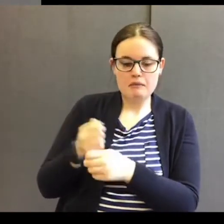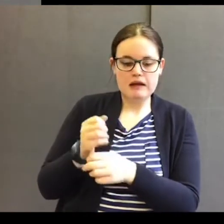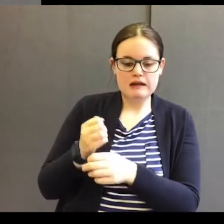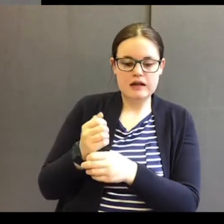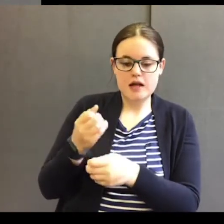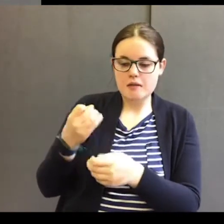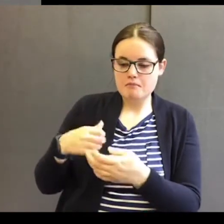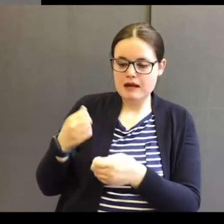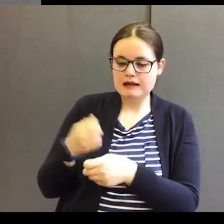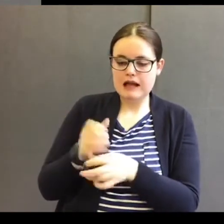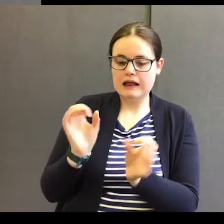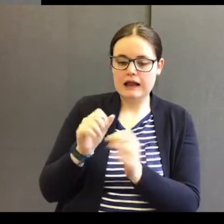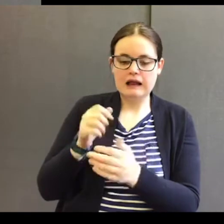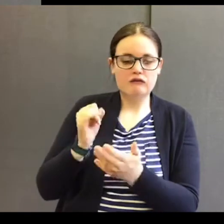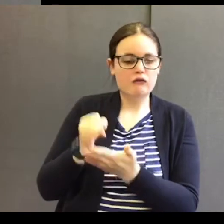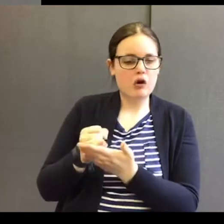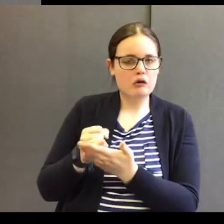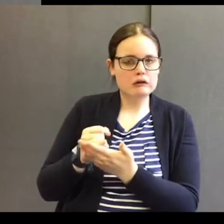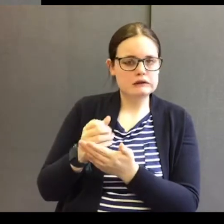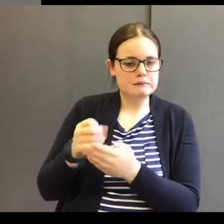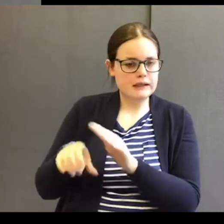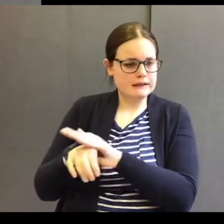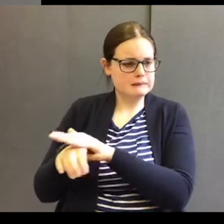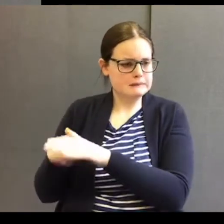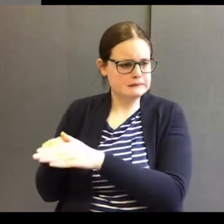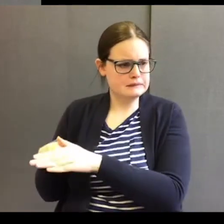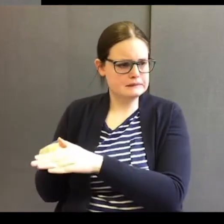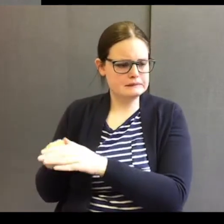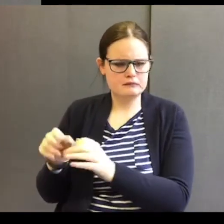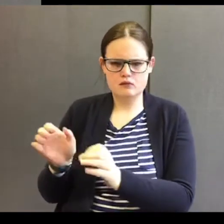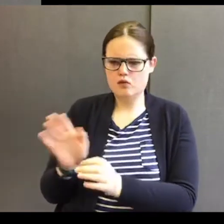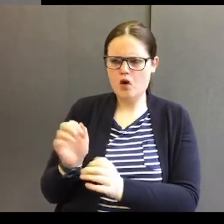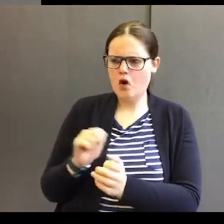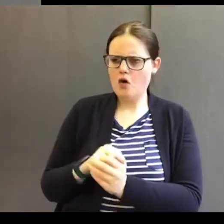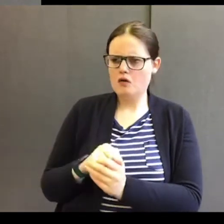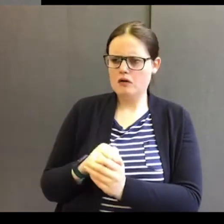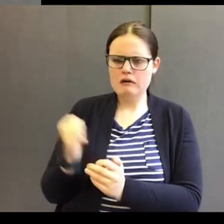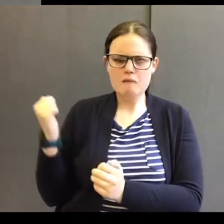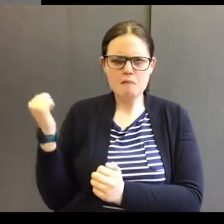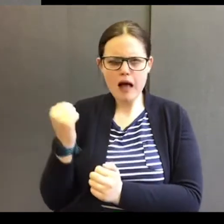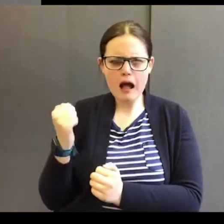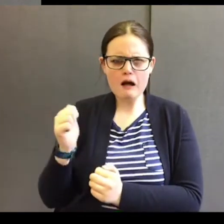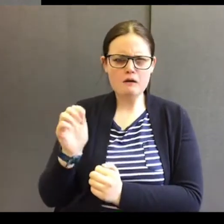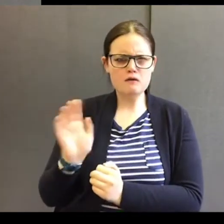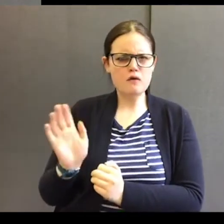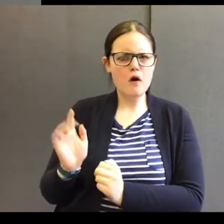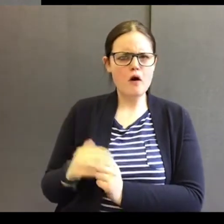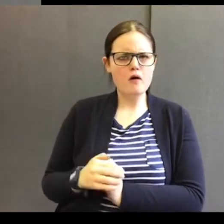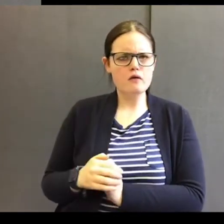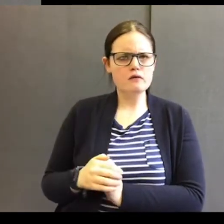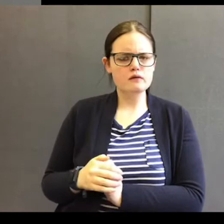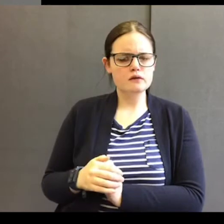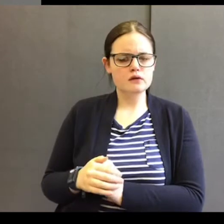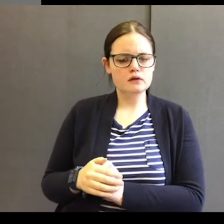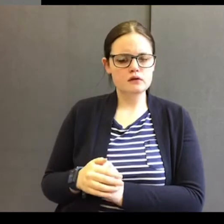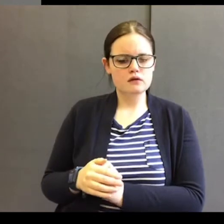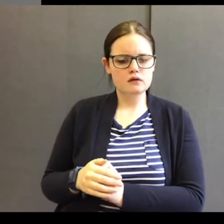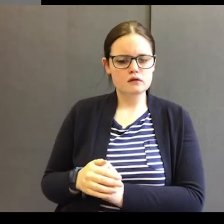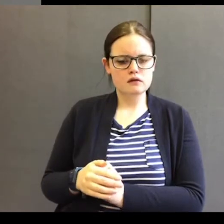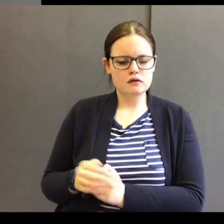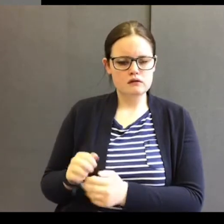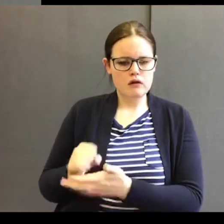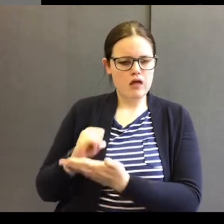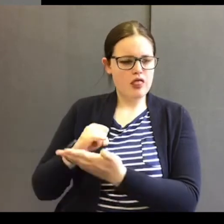done nothing wrong, they were not robbers, they were not villains, they were not murderers, they were just